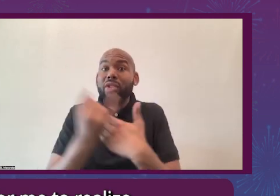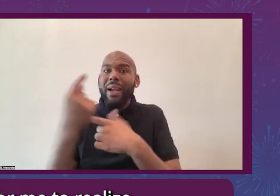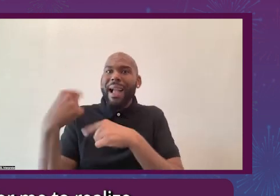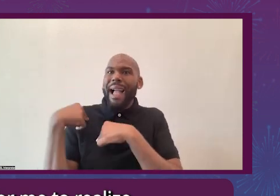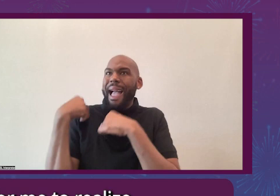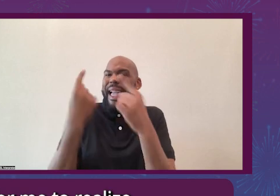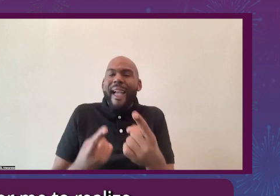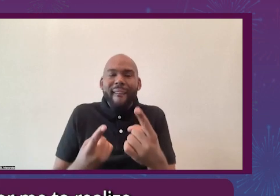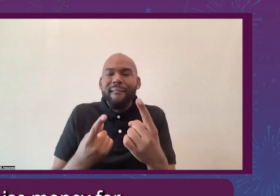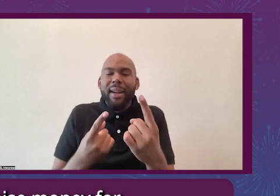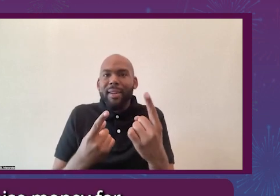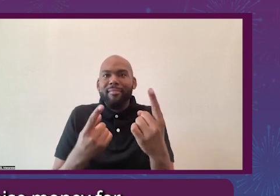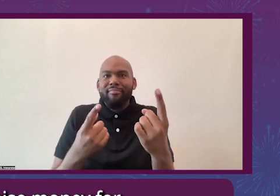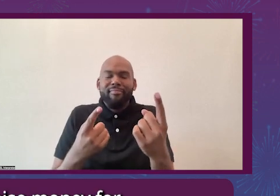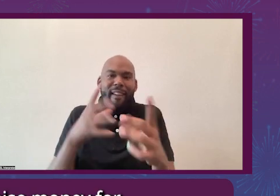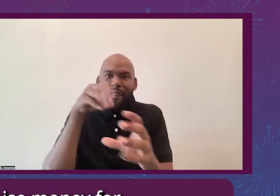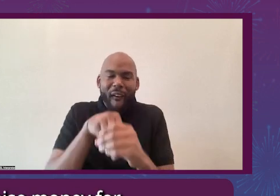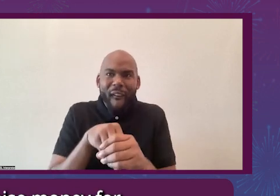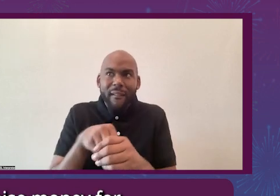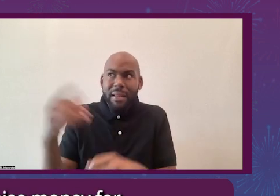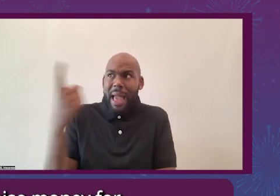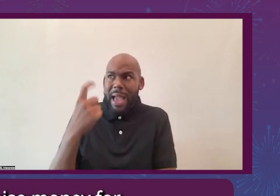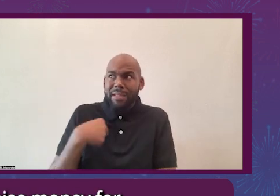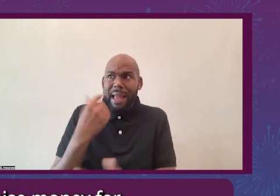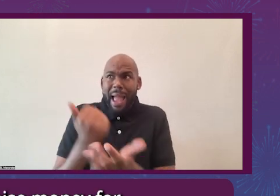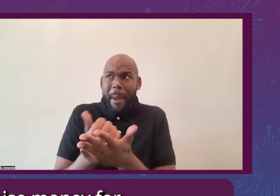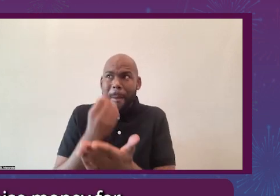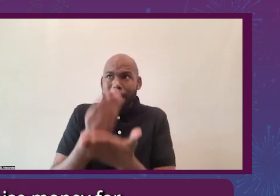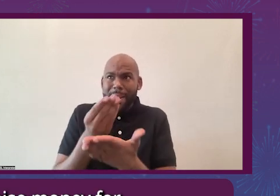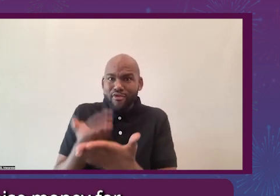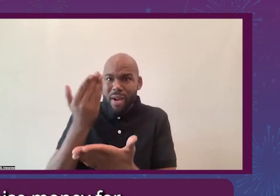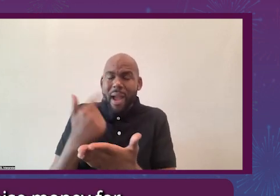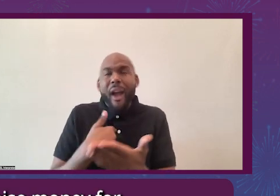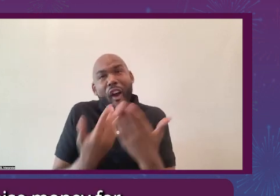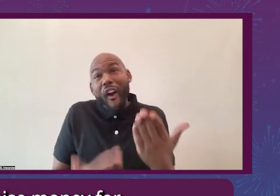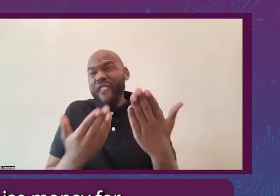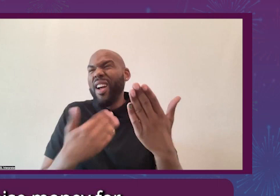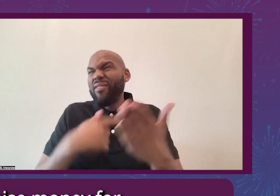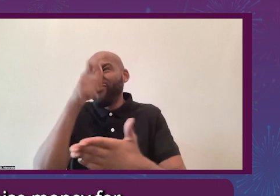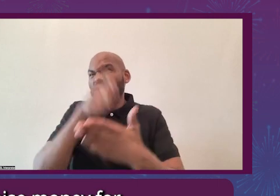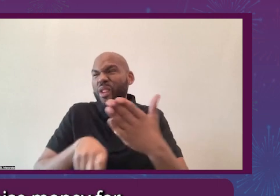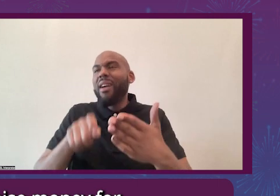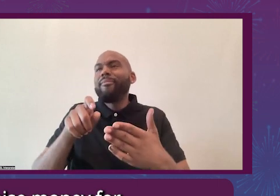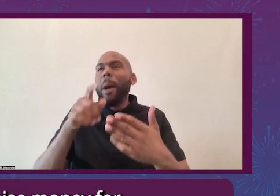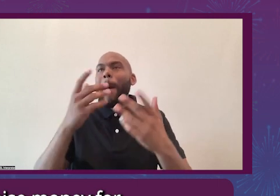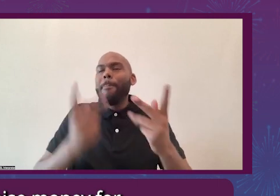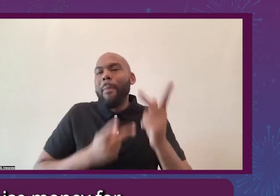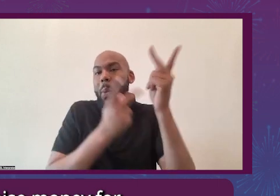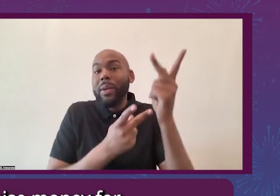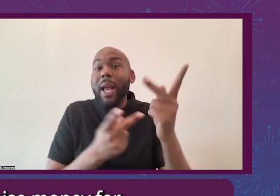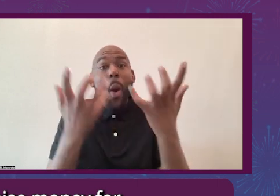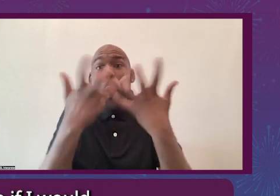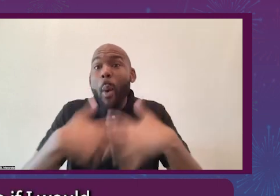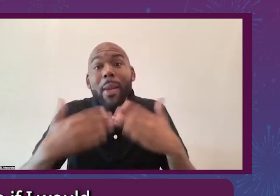the best project I'd ever come upon and asked to raise money for. And so I offered to do the proposal.